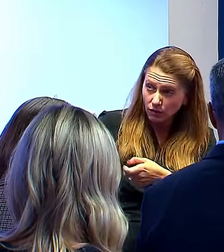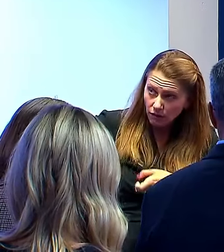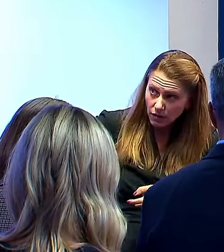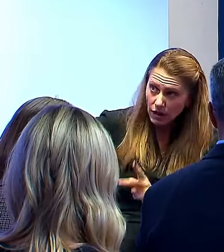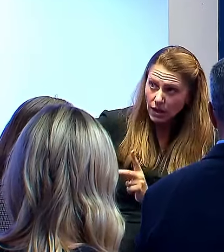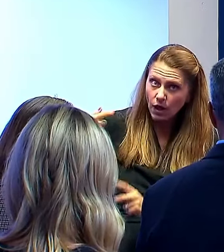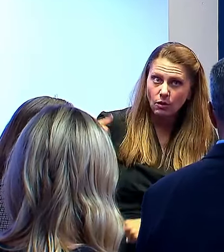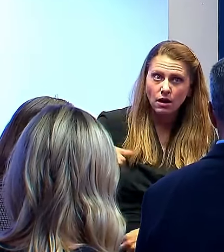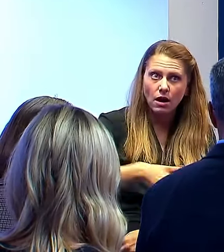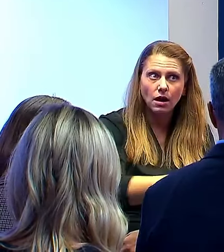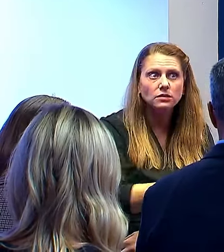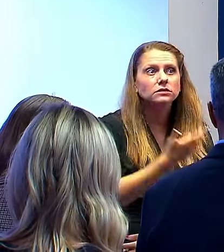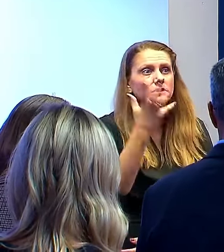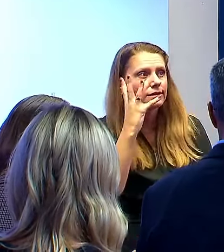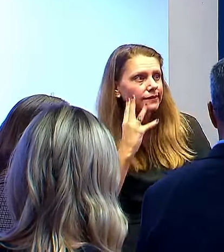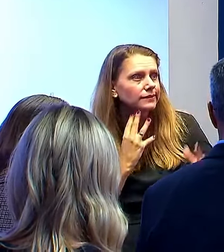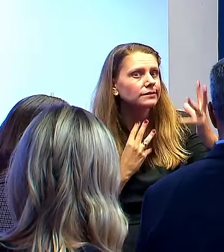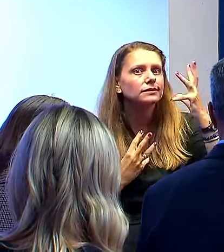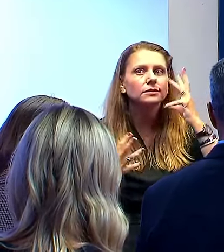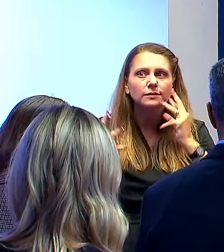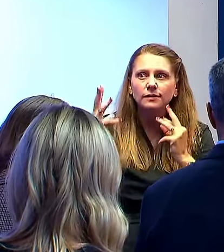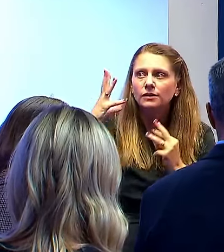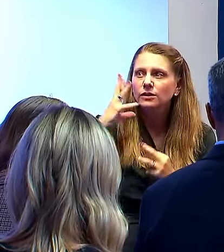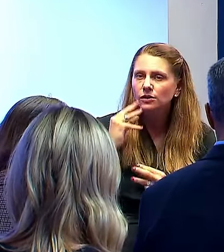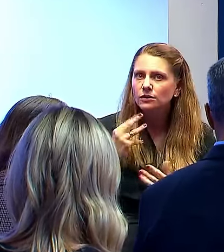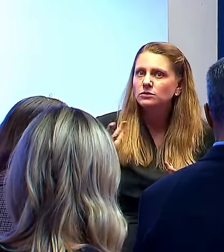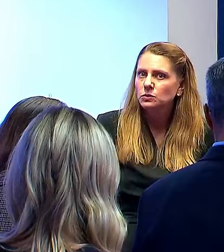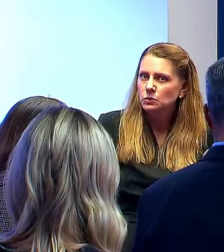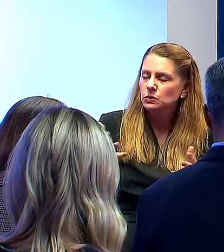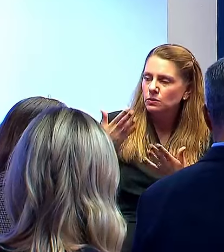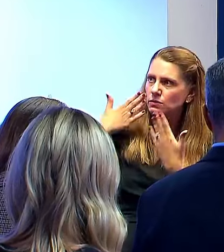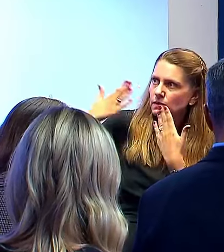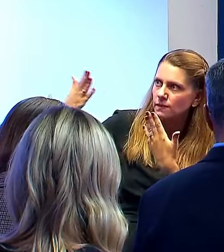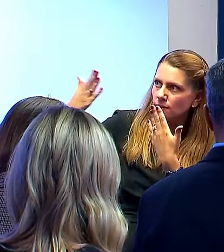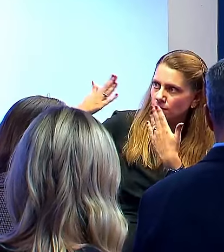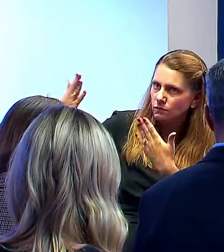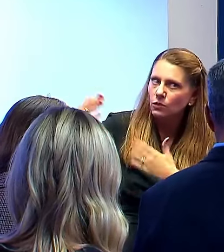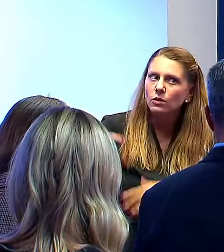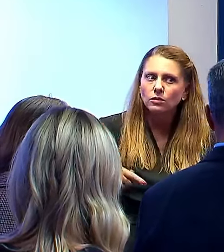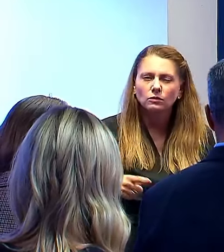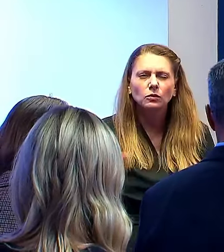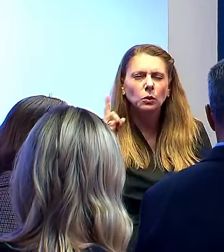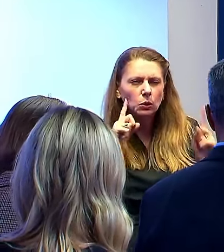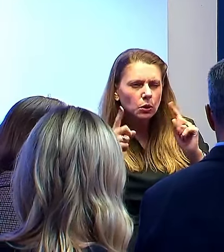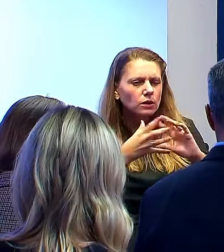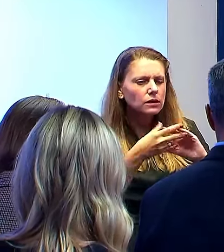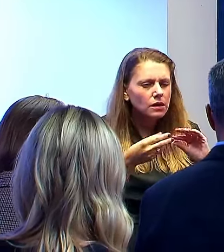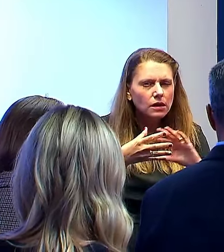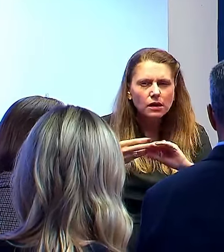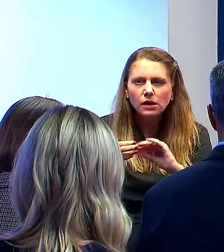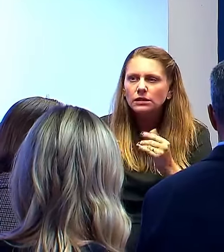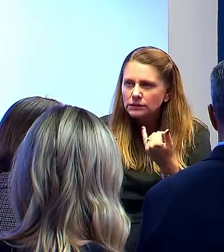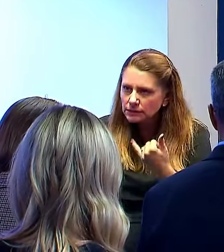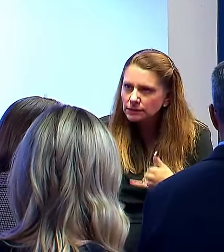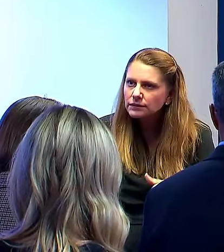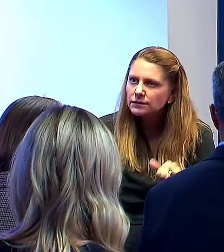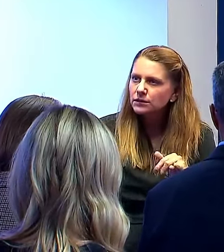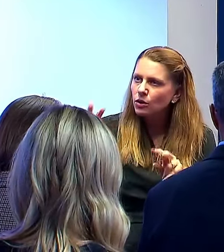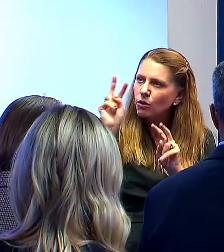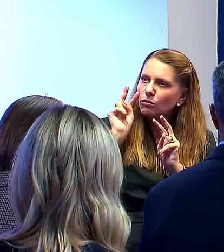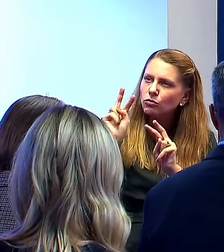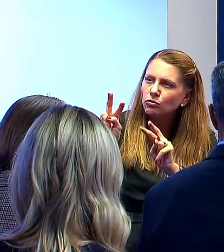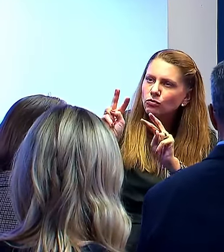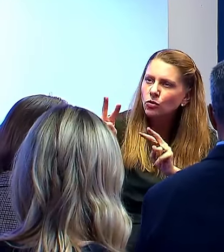experience. Even as has been spoken, we look forward to hearing what wonderful things have occurred